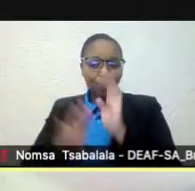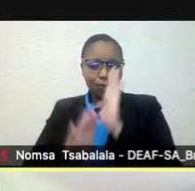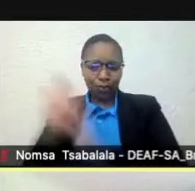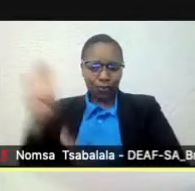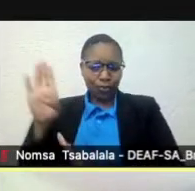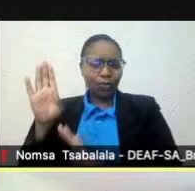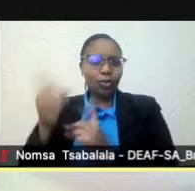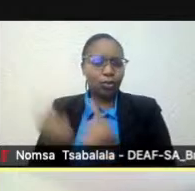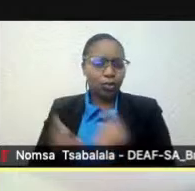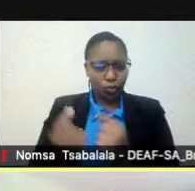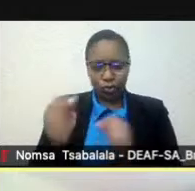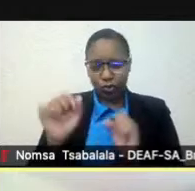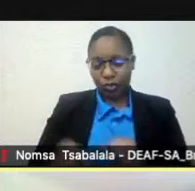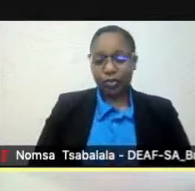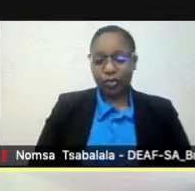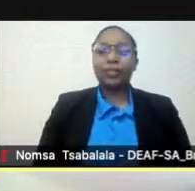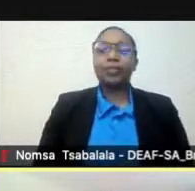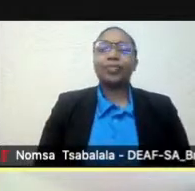groups.